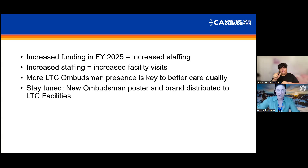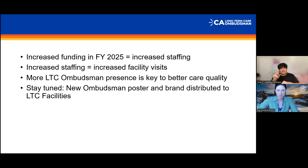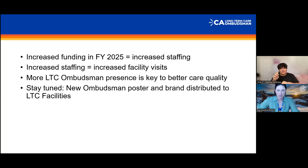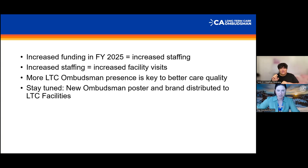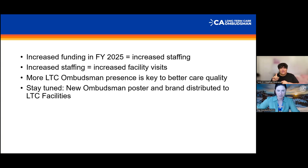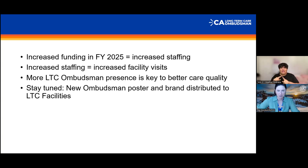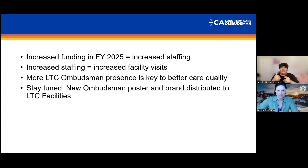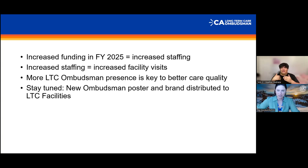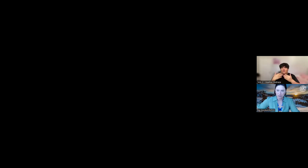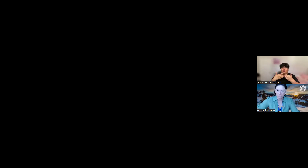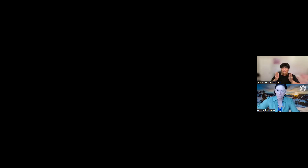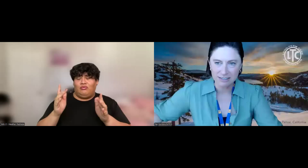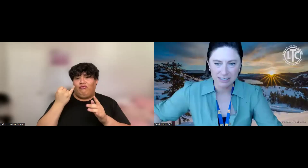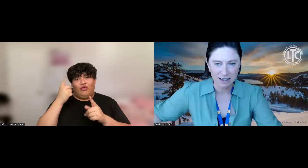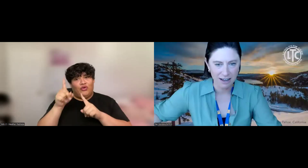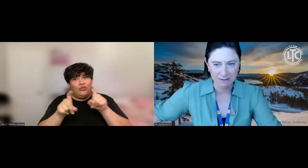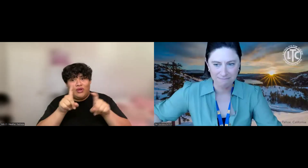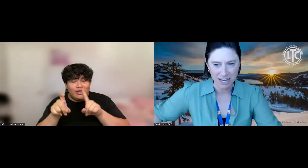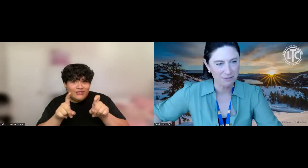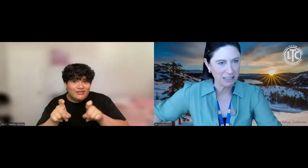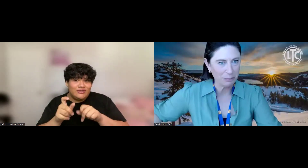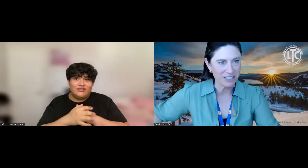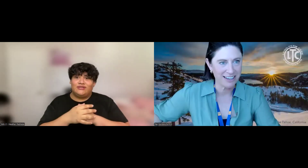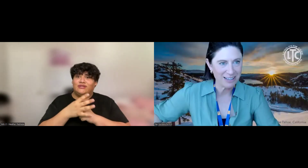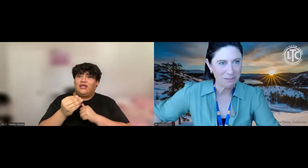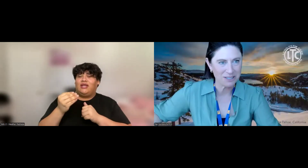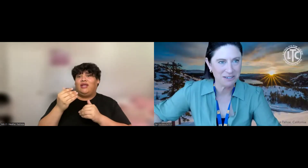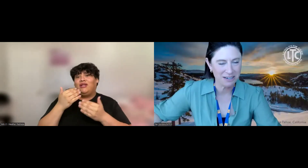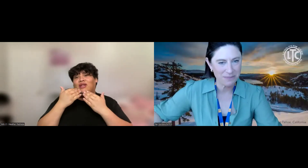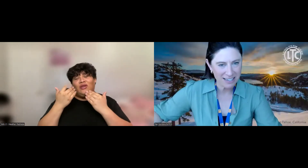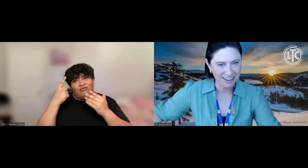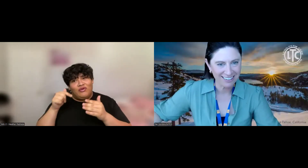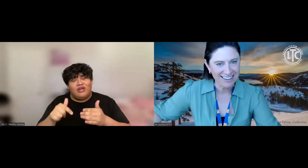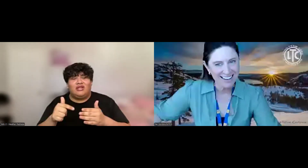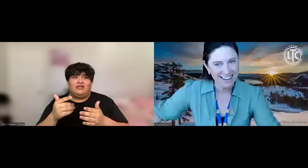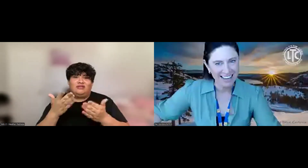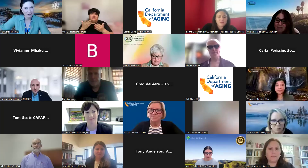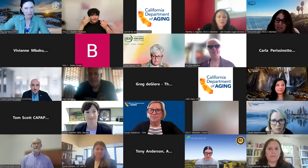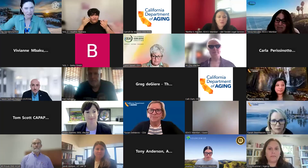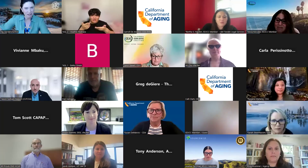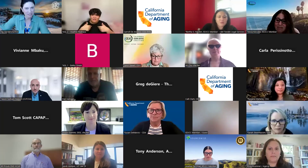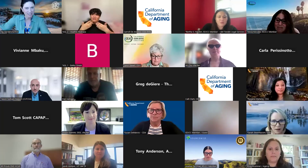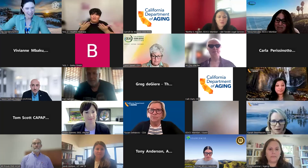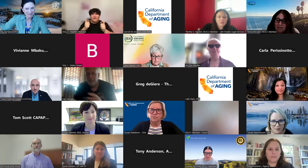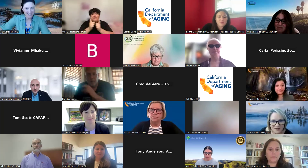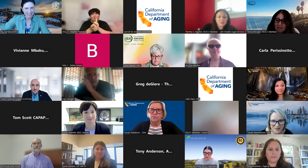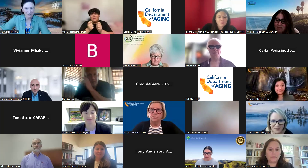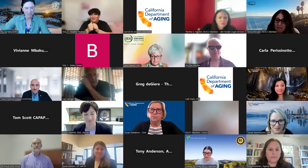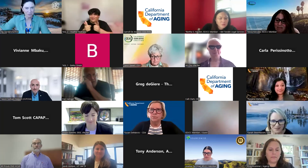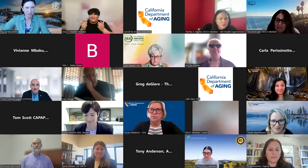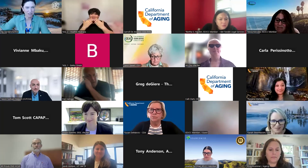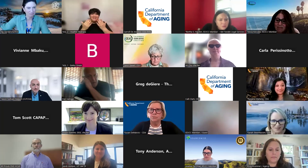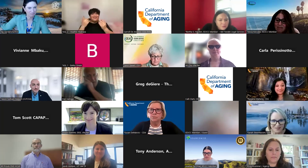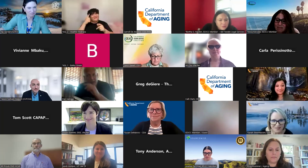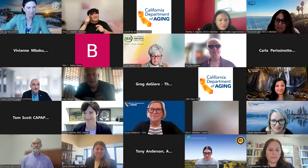I'm available for questions and really appreciate the opportunity to be here and meet with all of you today. Thank you